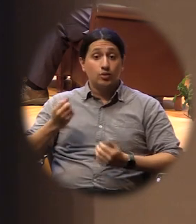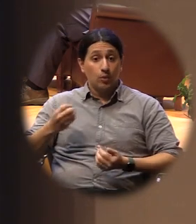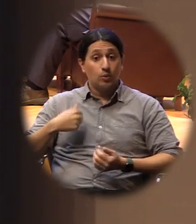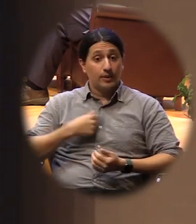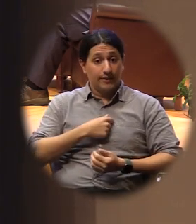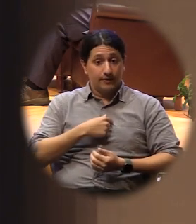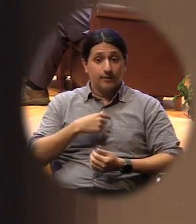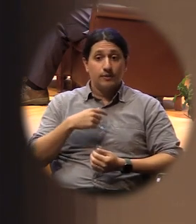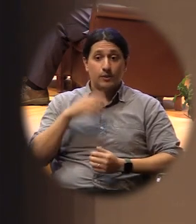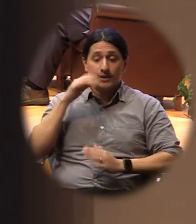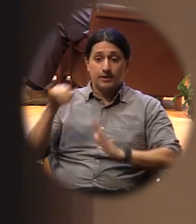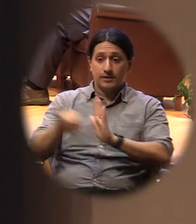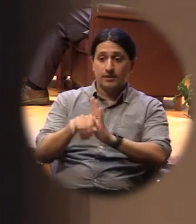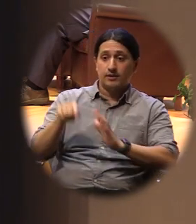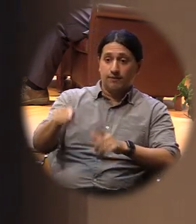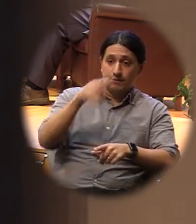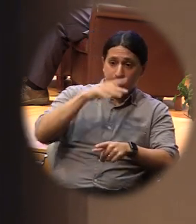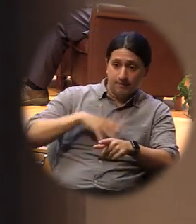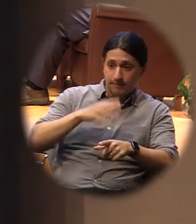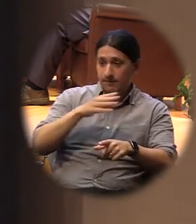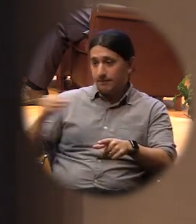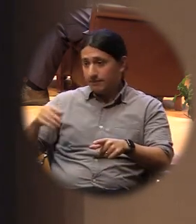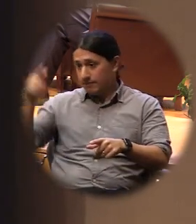to start with, but it also brings with it